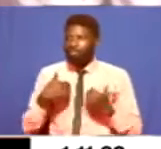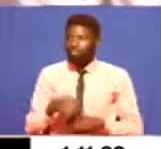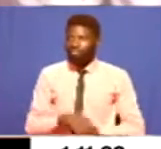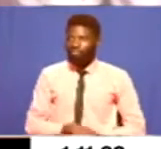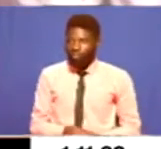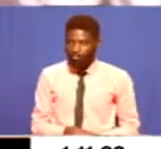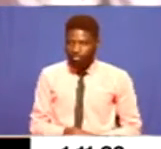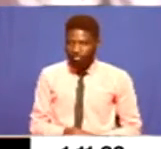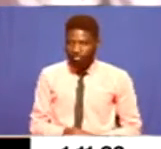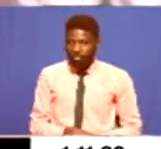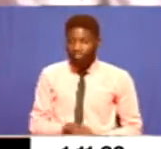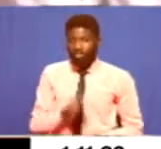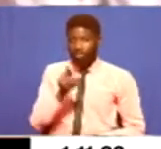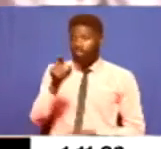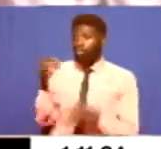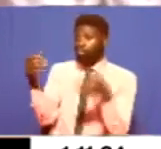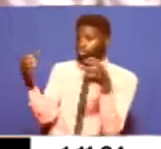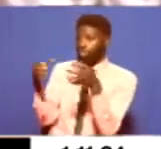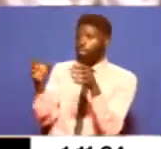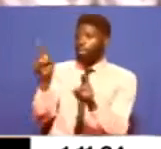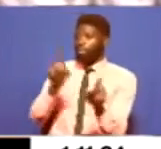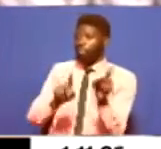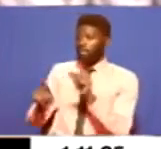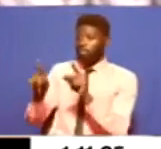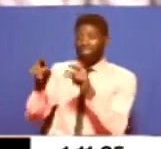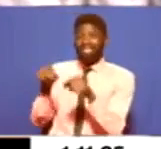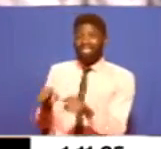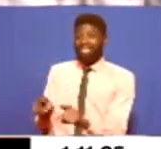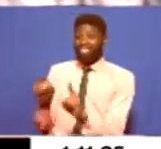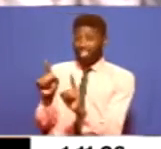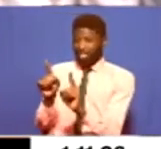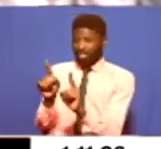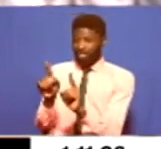that are going to